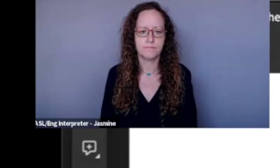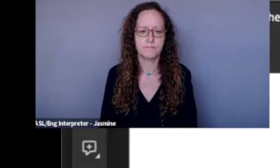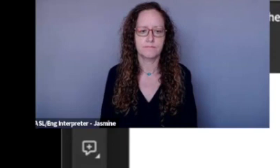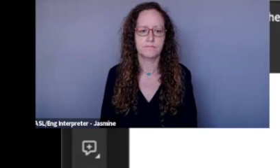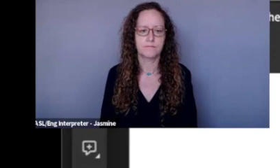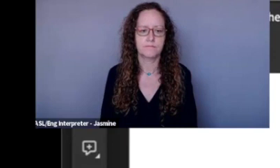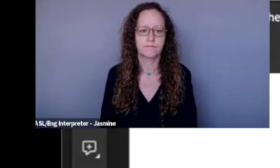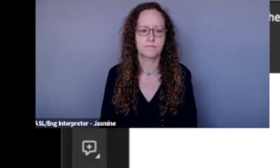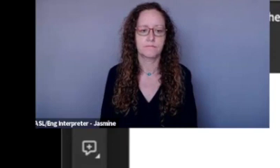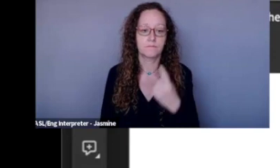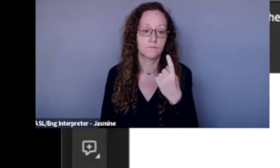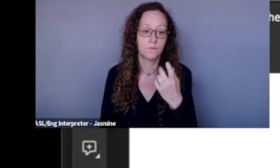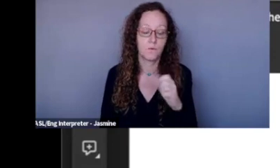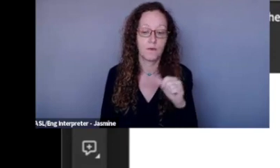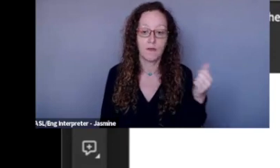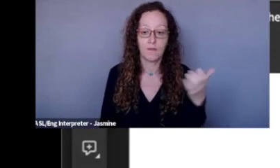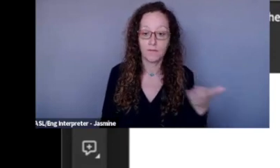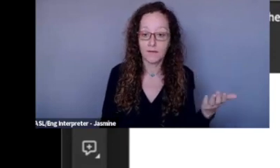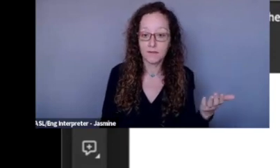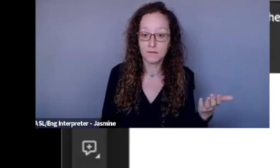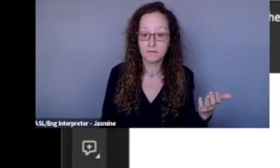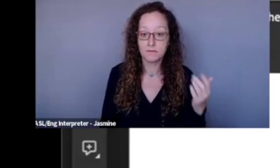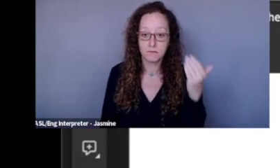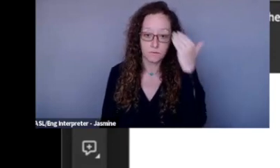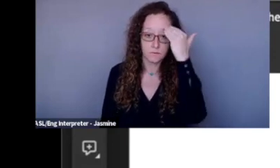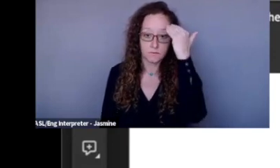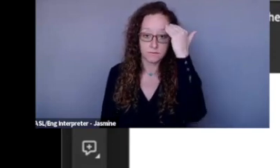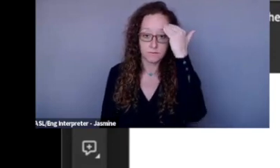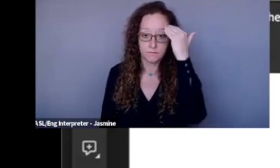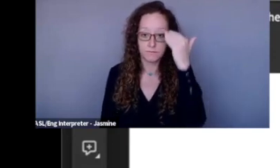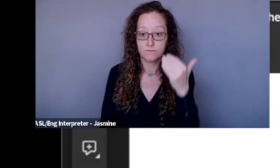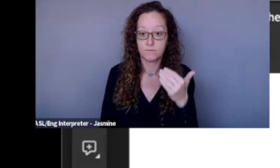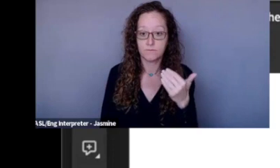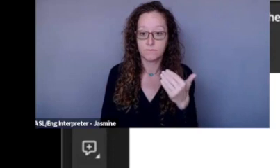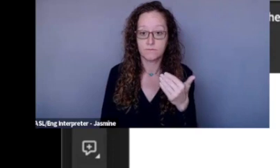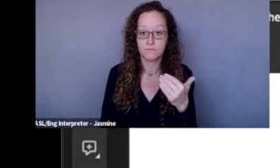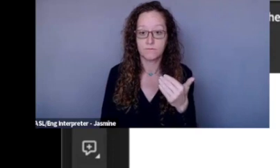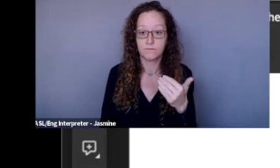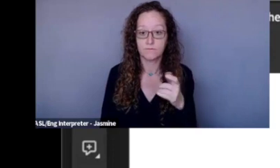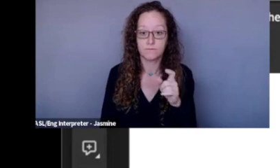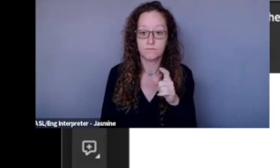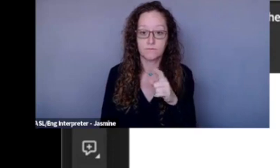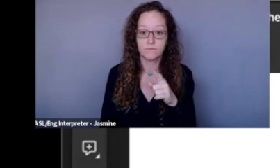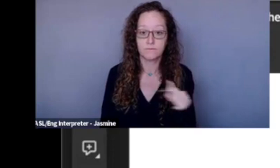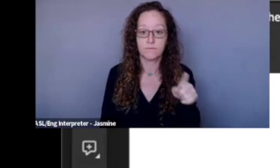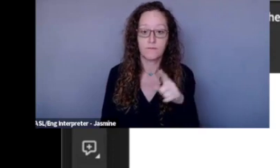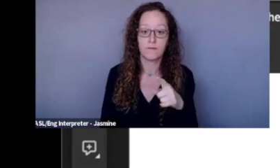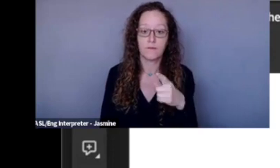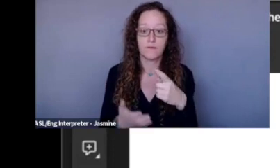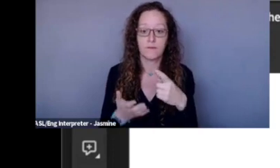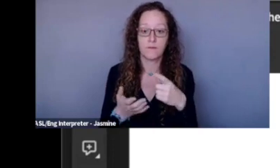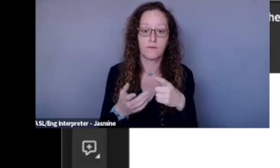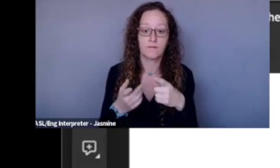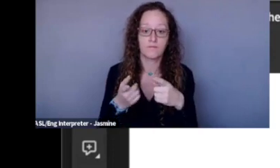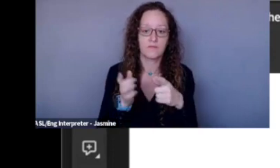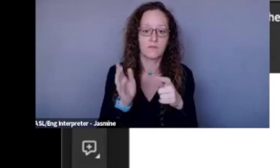So, one other thing to be aware of is that what they're talking as well about how hot it